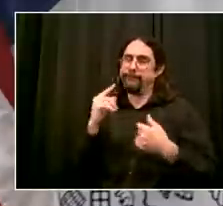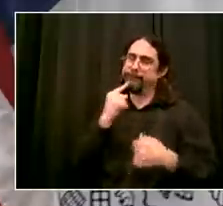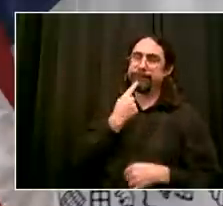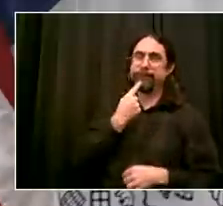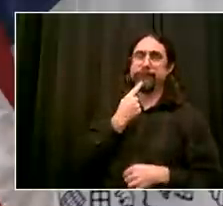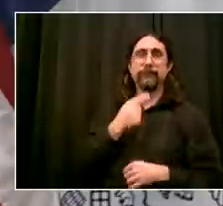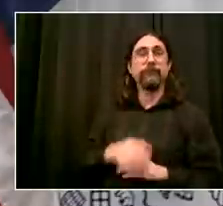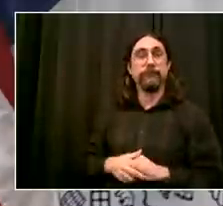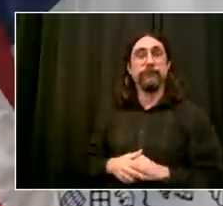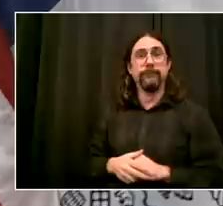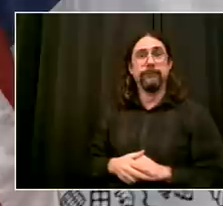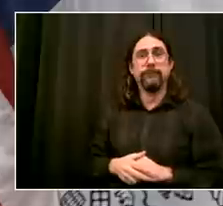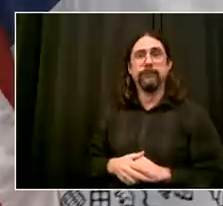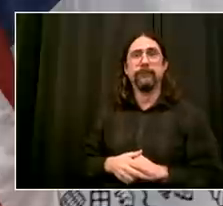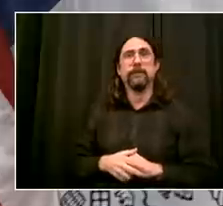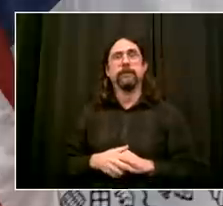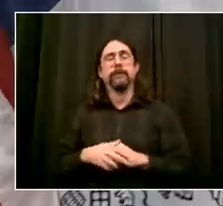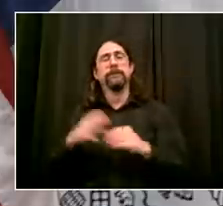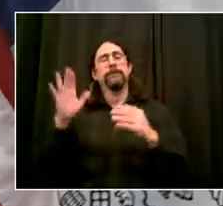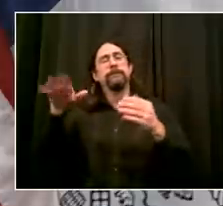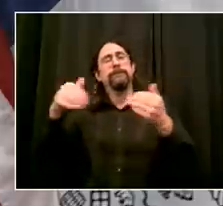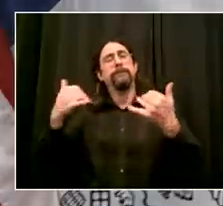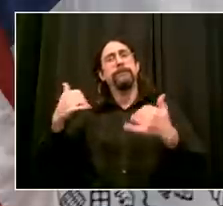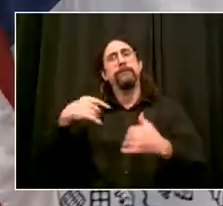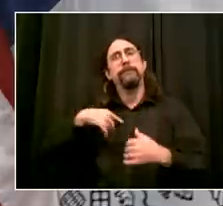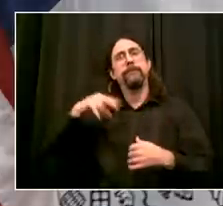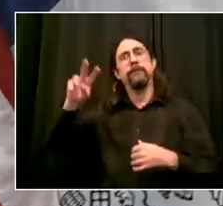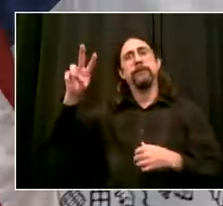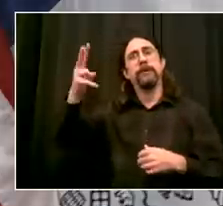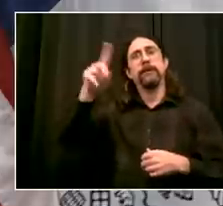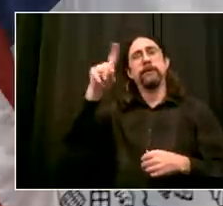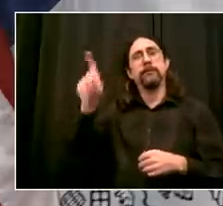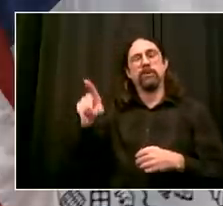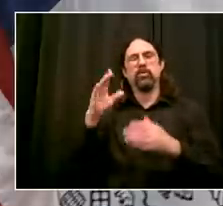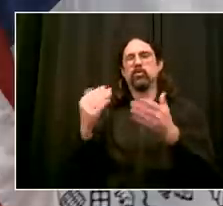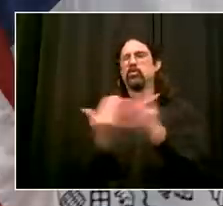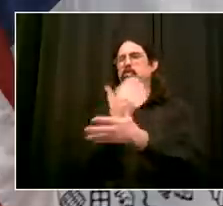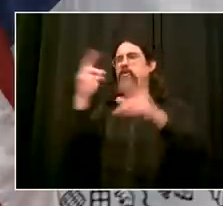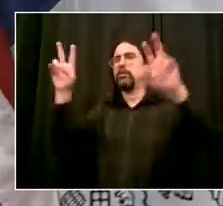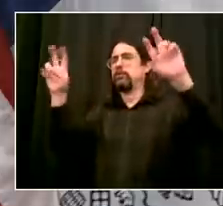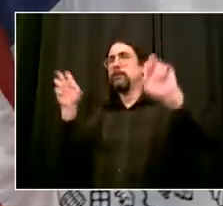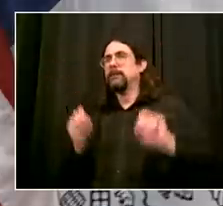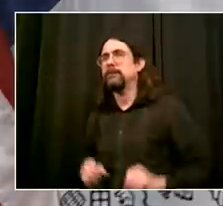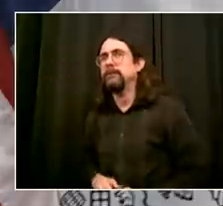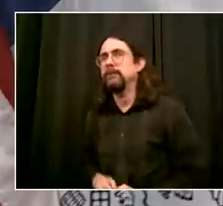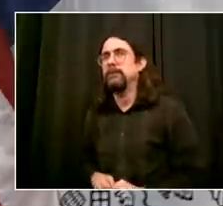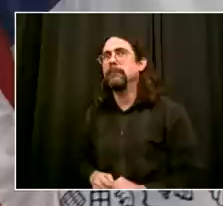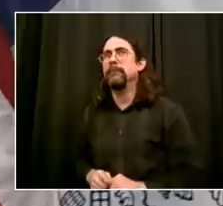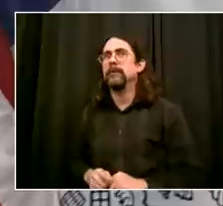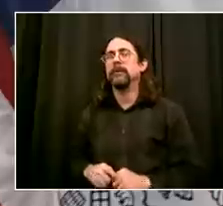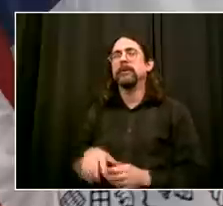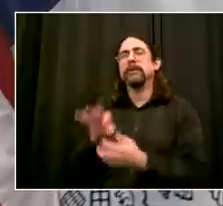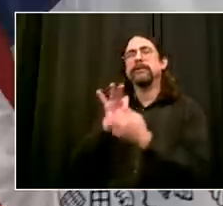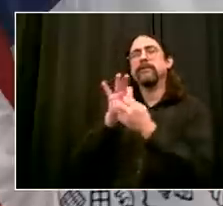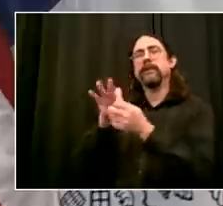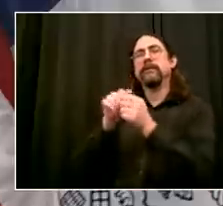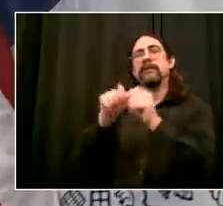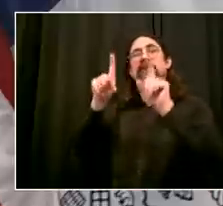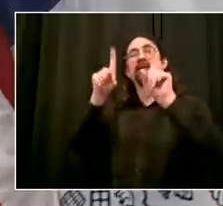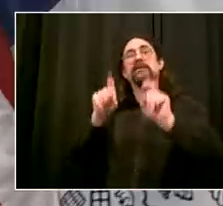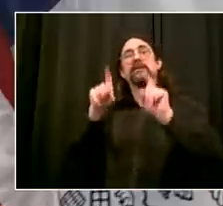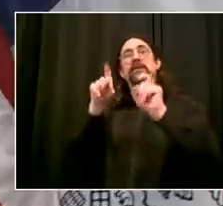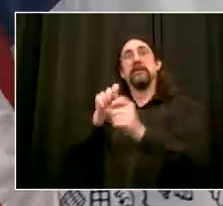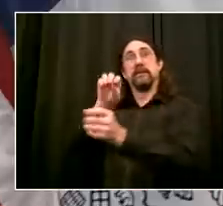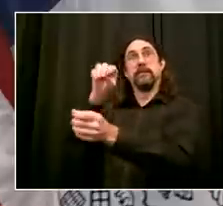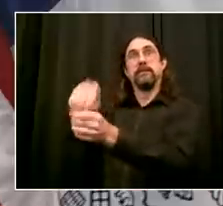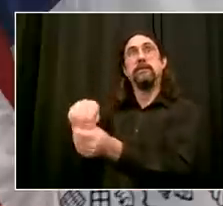testing consent forms. Could you and maybe Dr. Choksi explain the rationale for that and say if there are any other